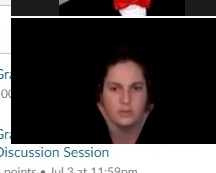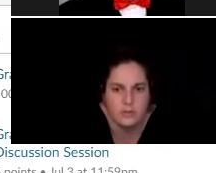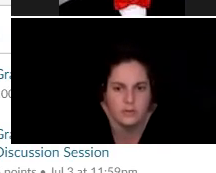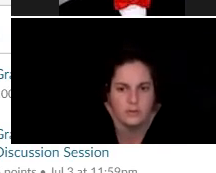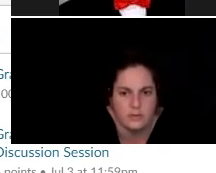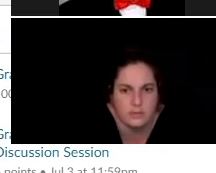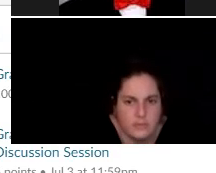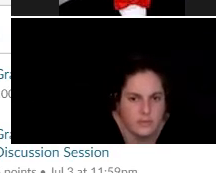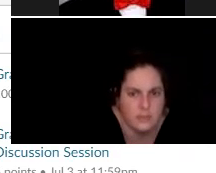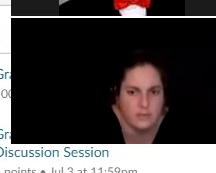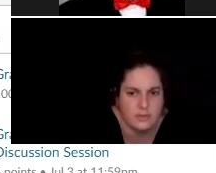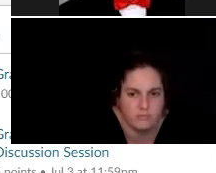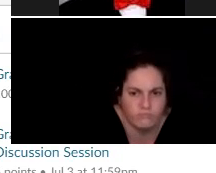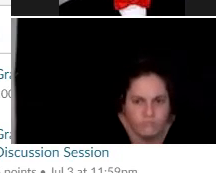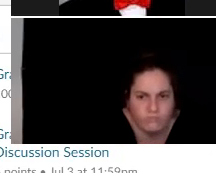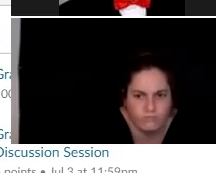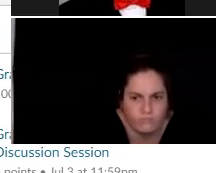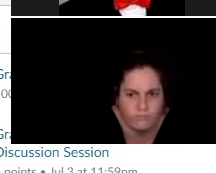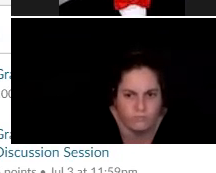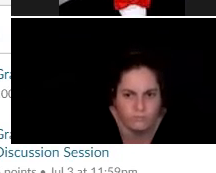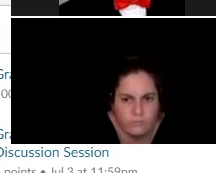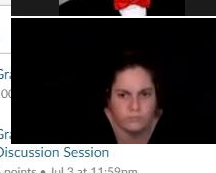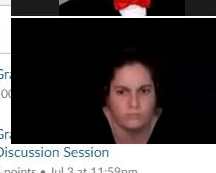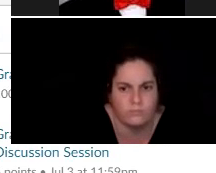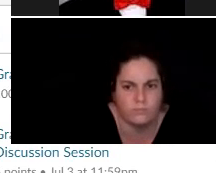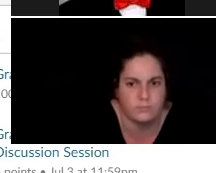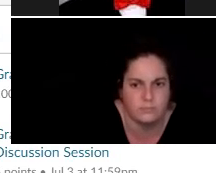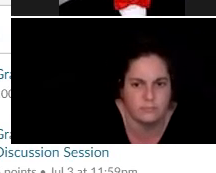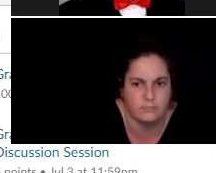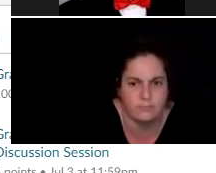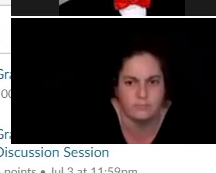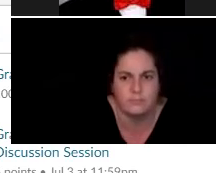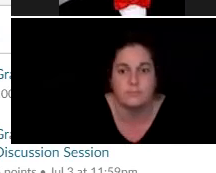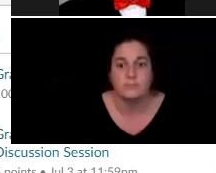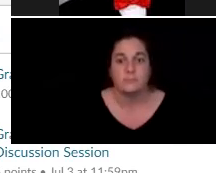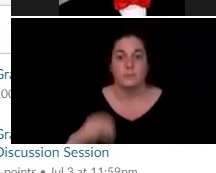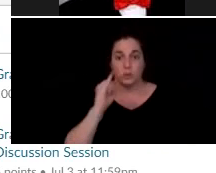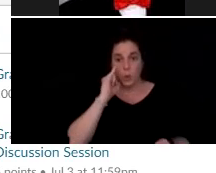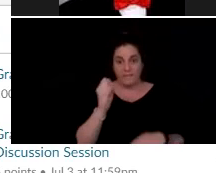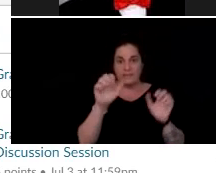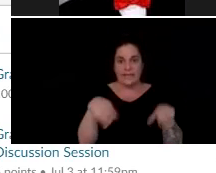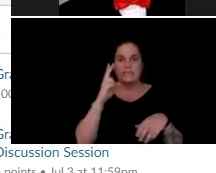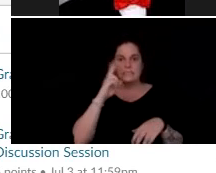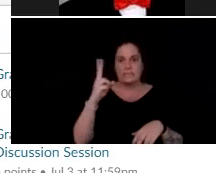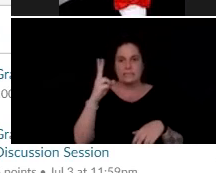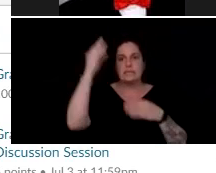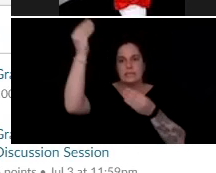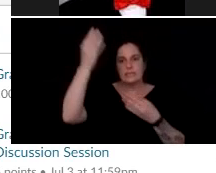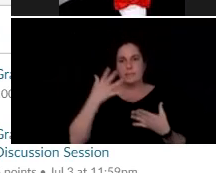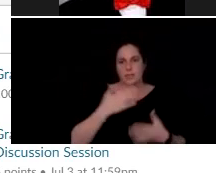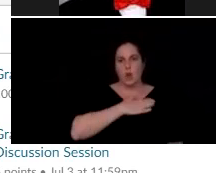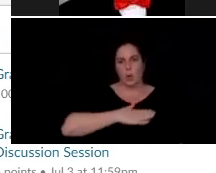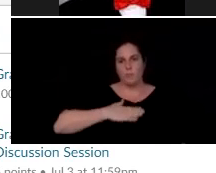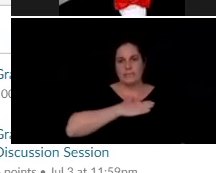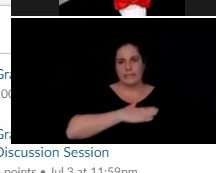so that I don't record with a blank screen. Yes. Thank you very much.